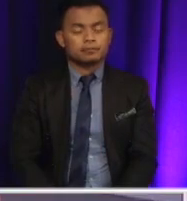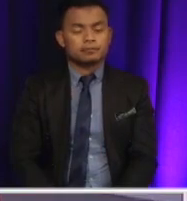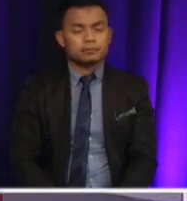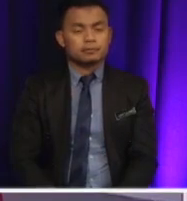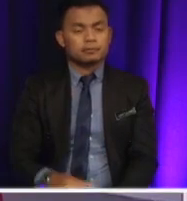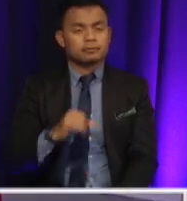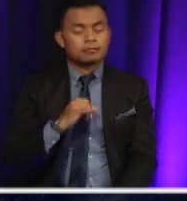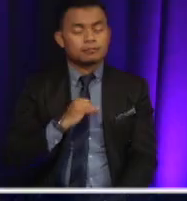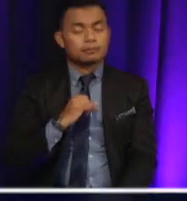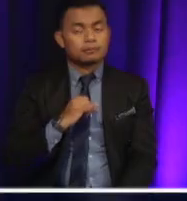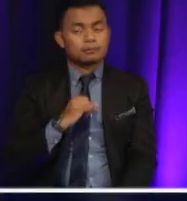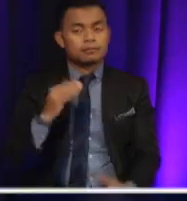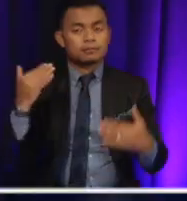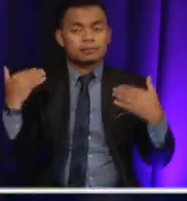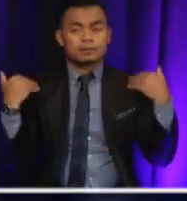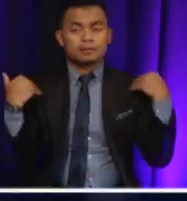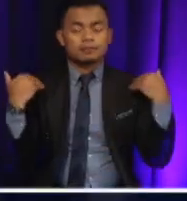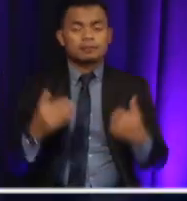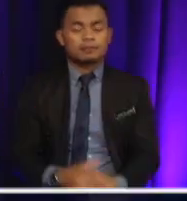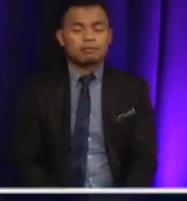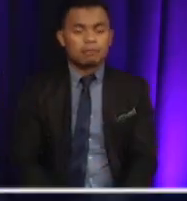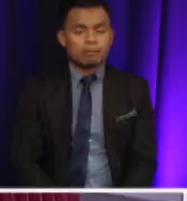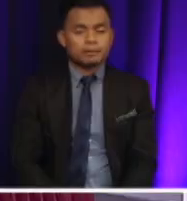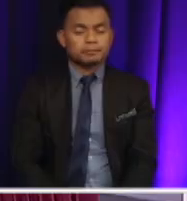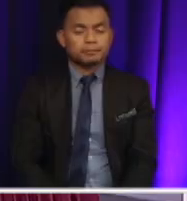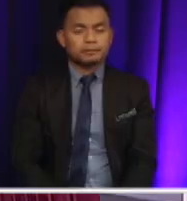Ams. Okay? All right. All right. Now,